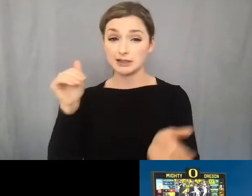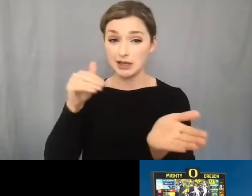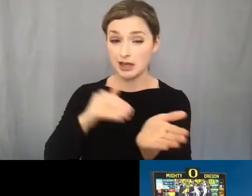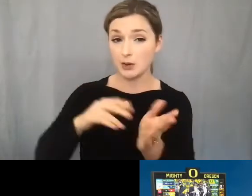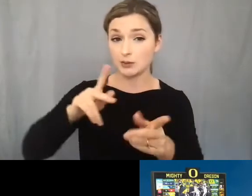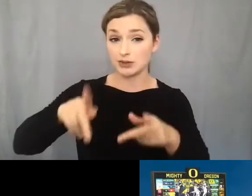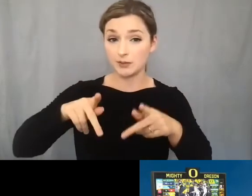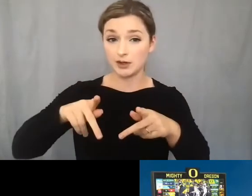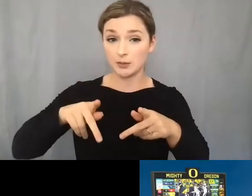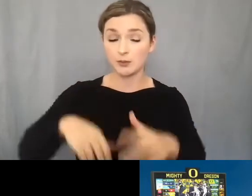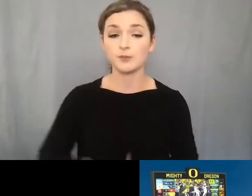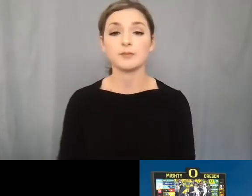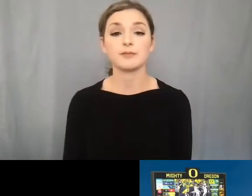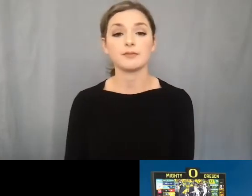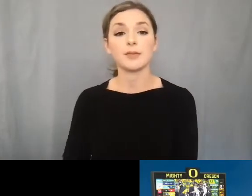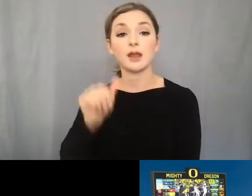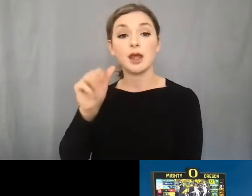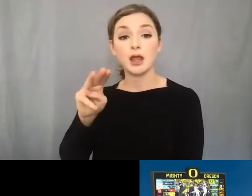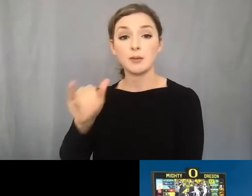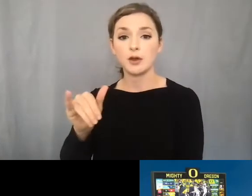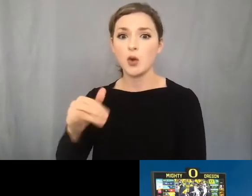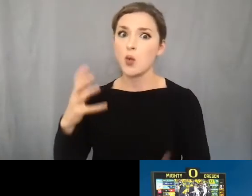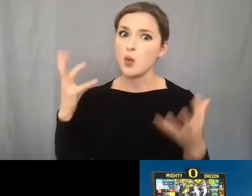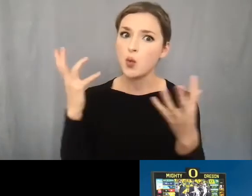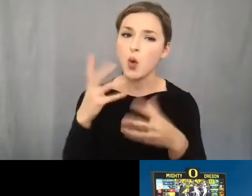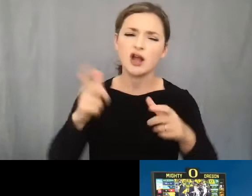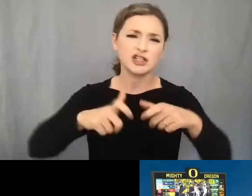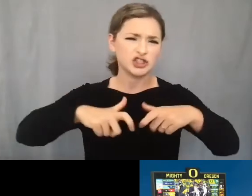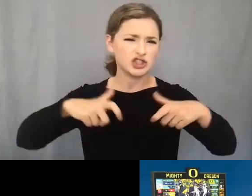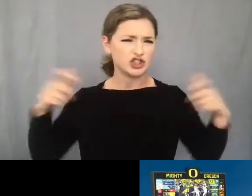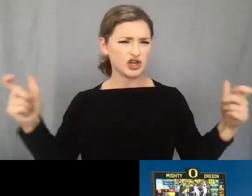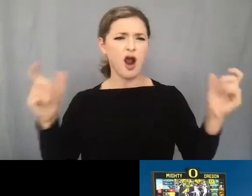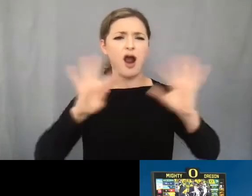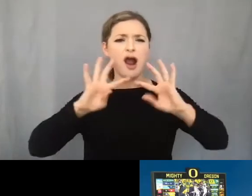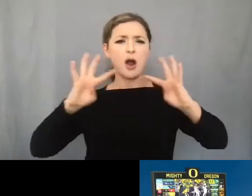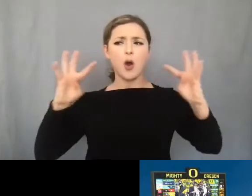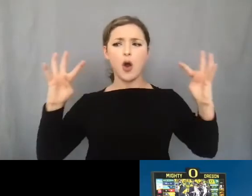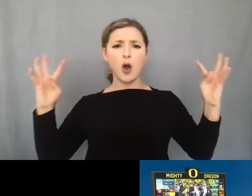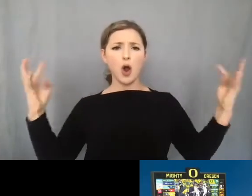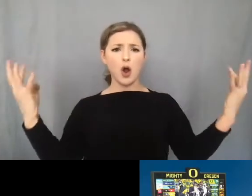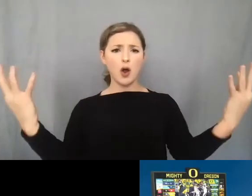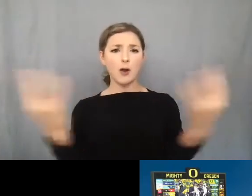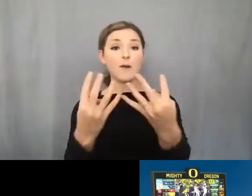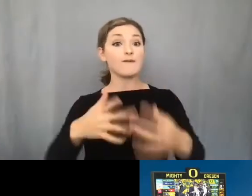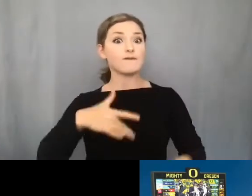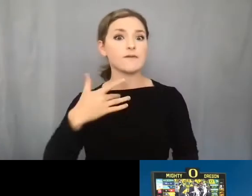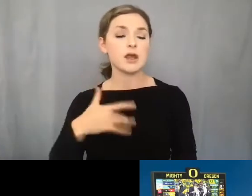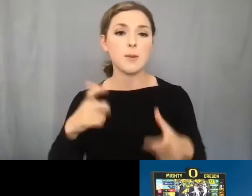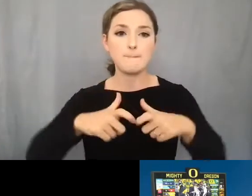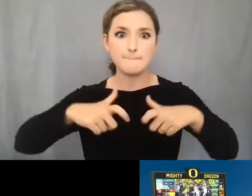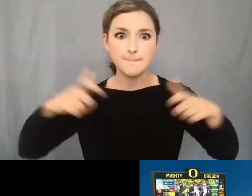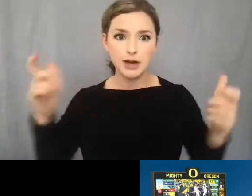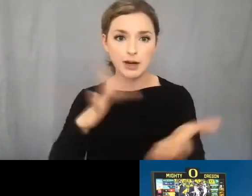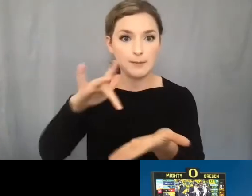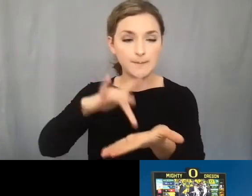That's huge stadium, you guys. It feels really big too when you're in the middle of the field looking up around.